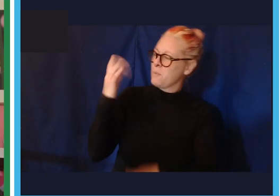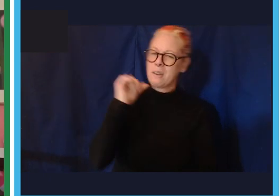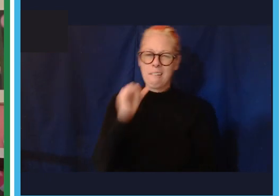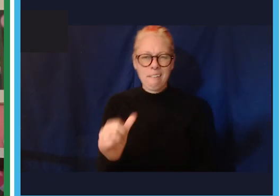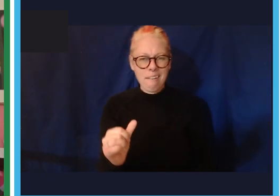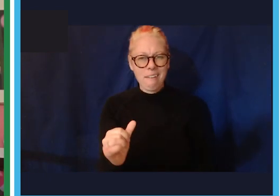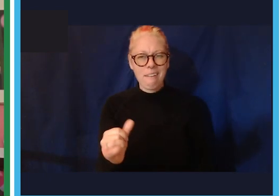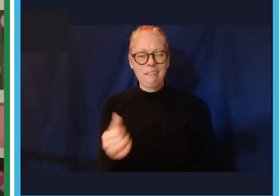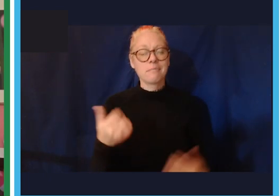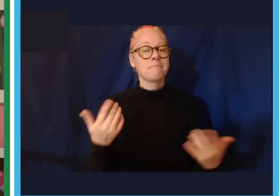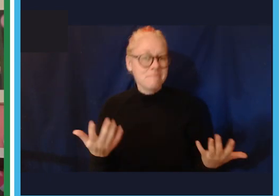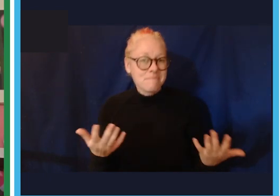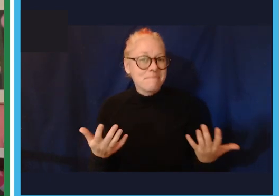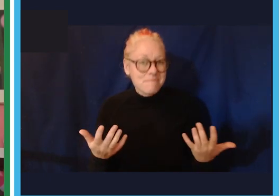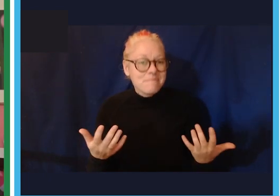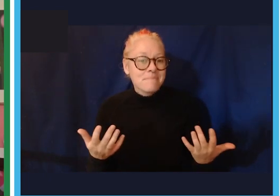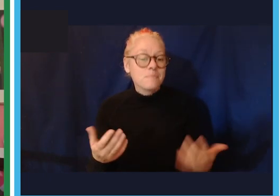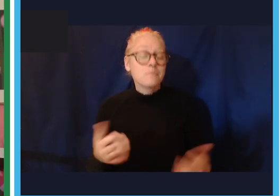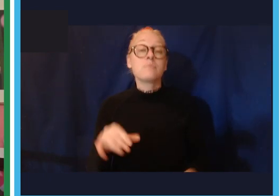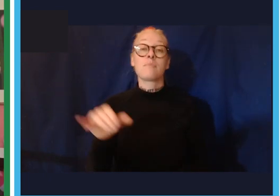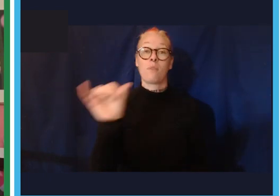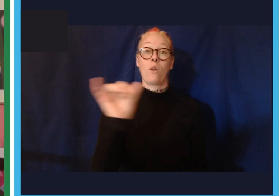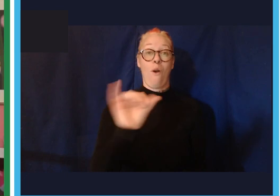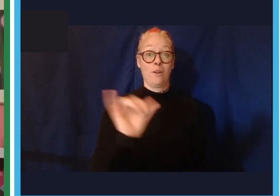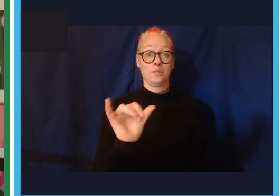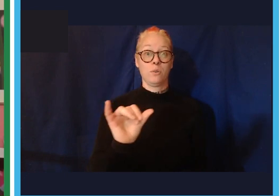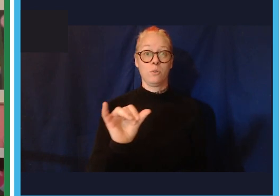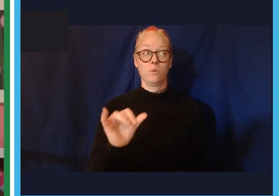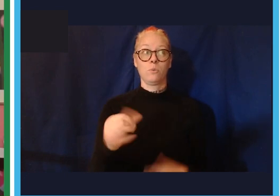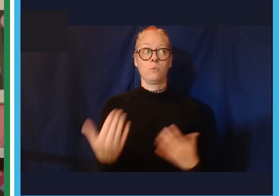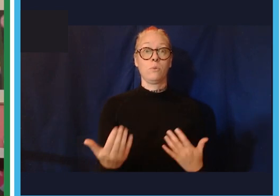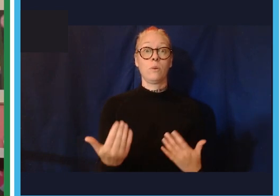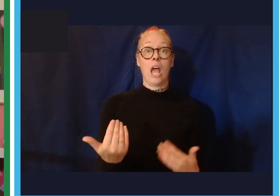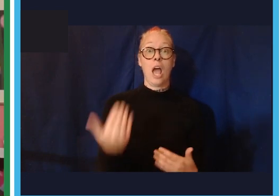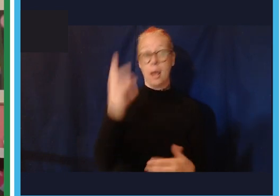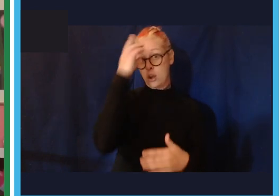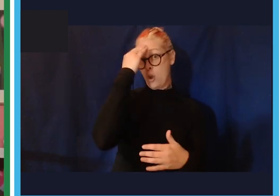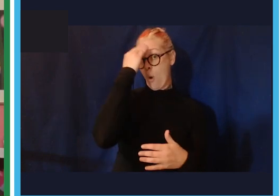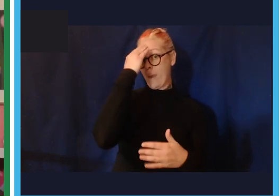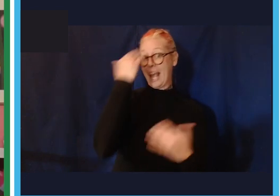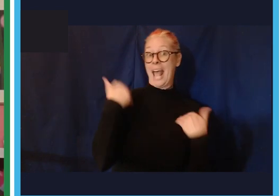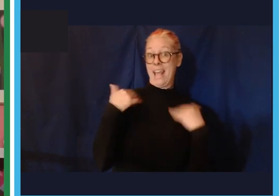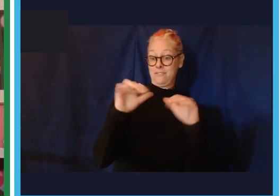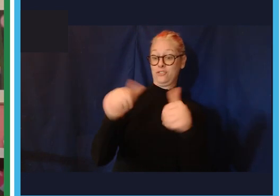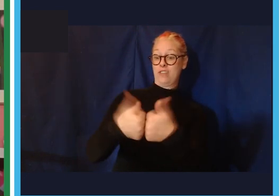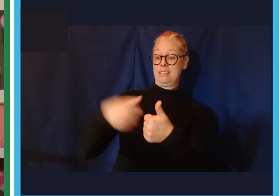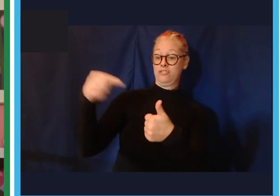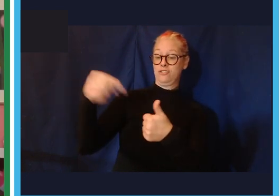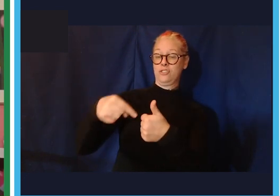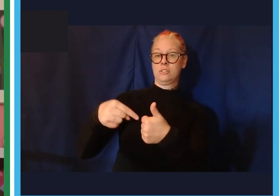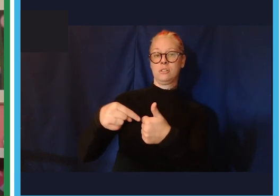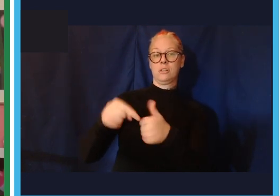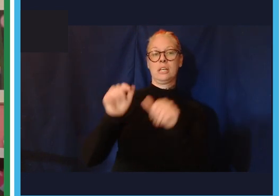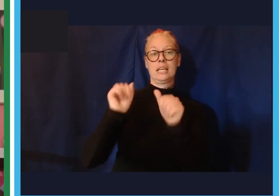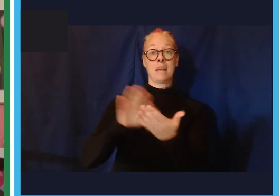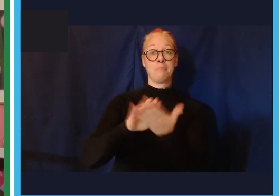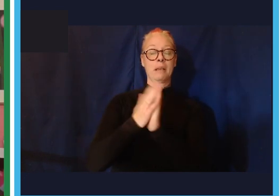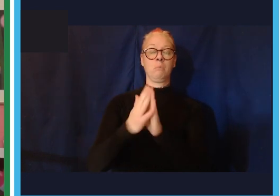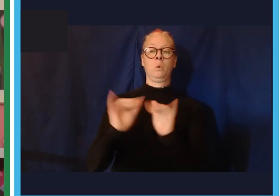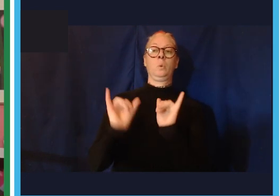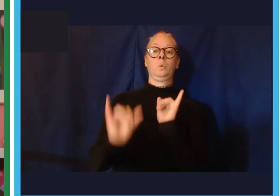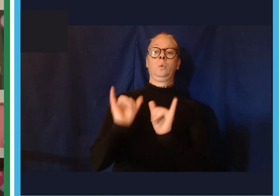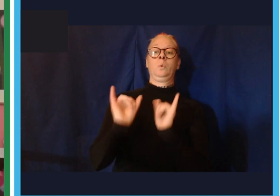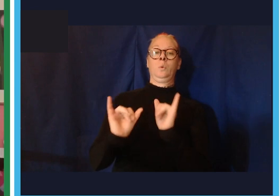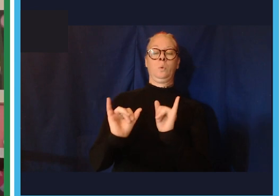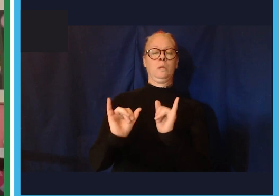something I'm still continuing to understand about myself. But I think by being in